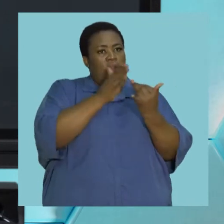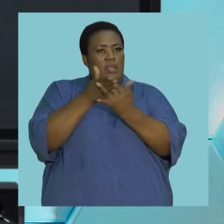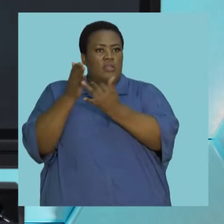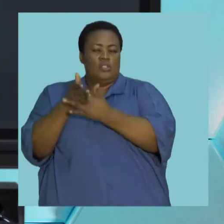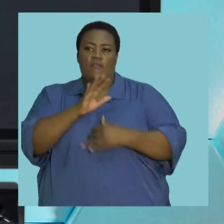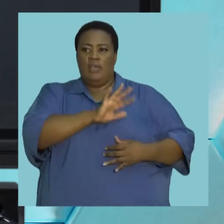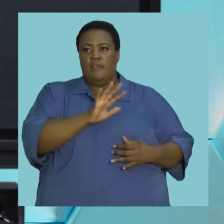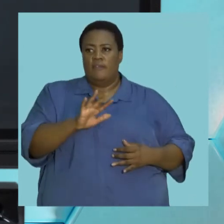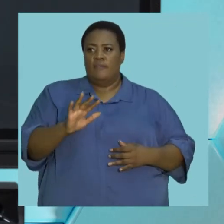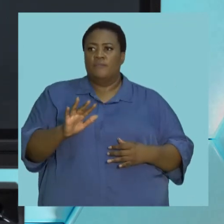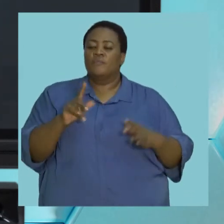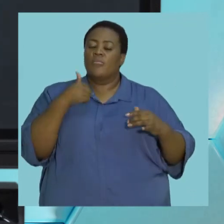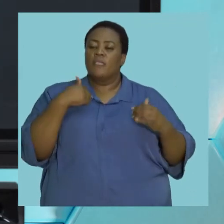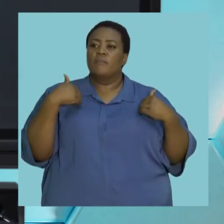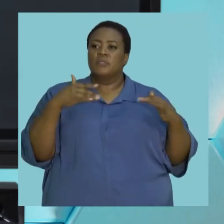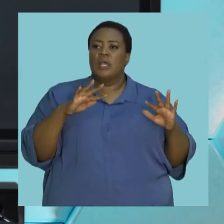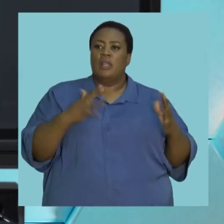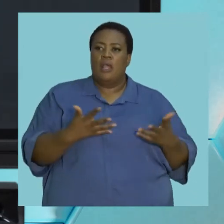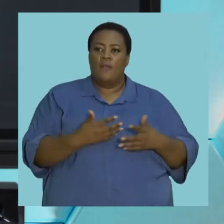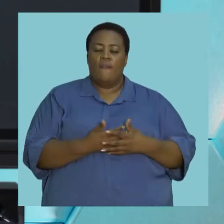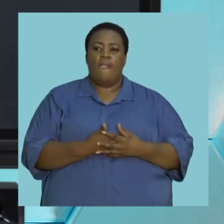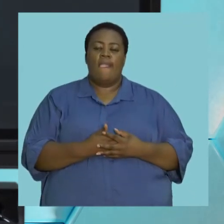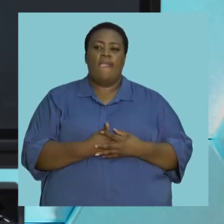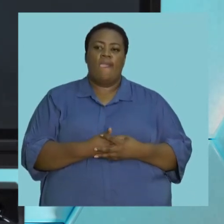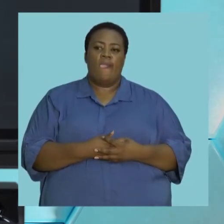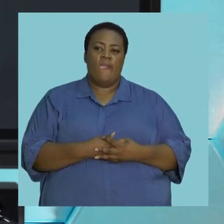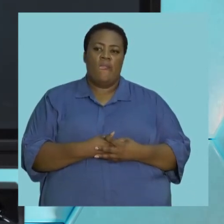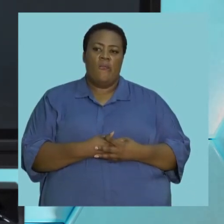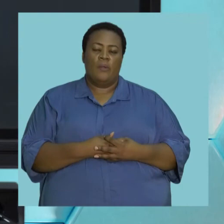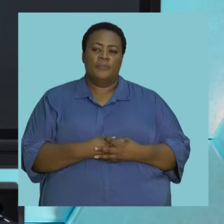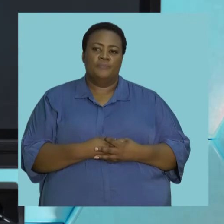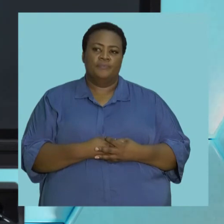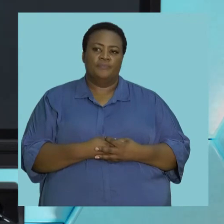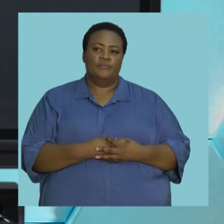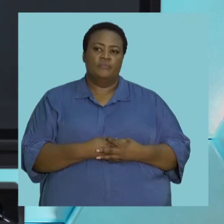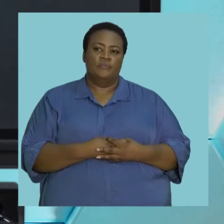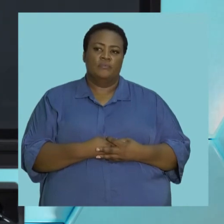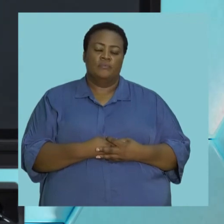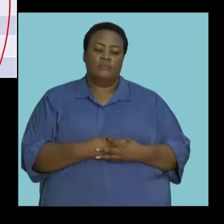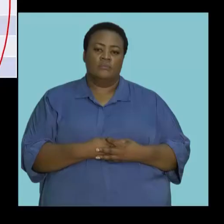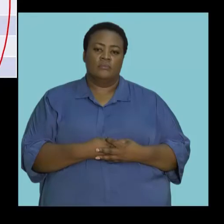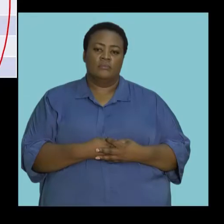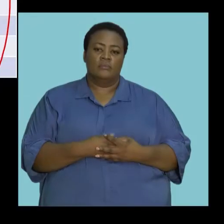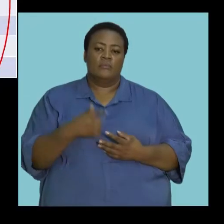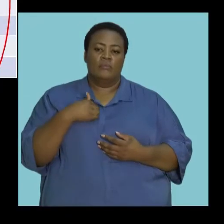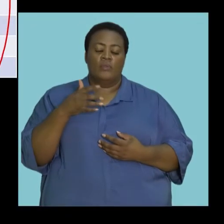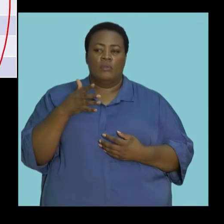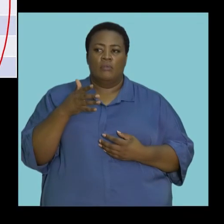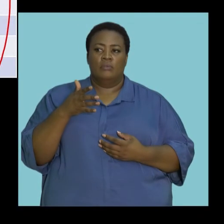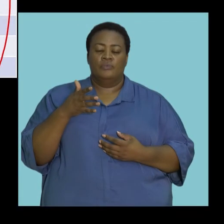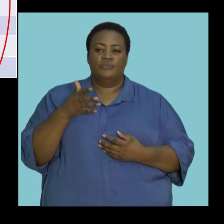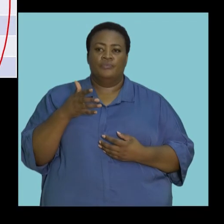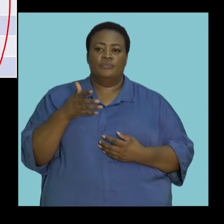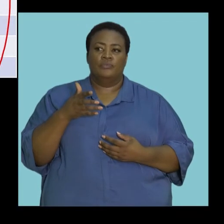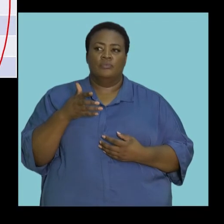I'm going to go and use intervals of 5, and I'm going to start with, let's try and do this. So this is going to be,